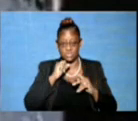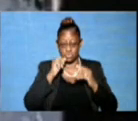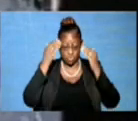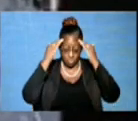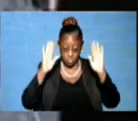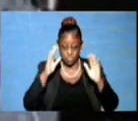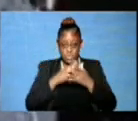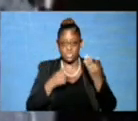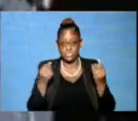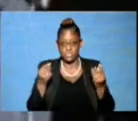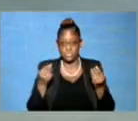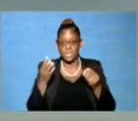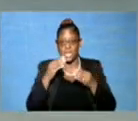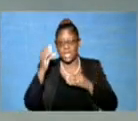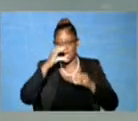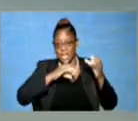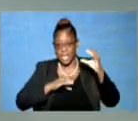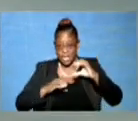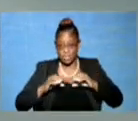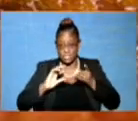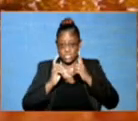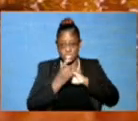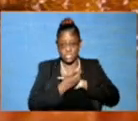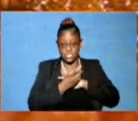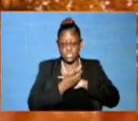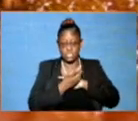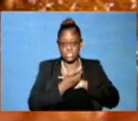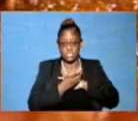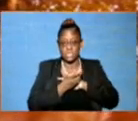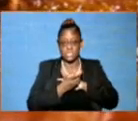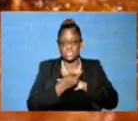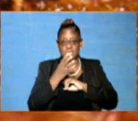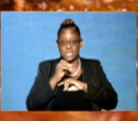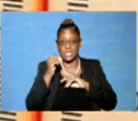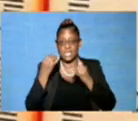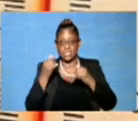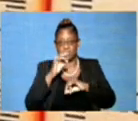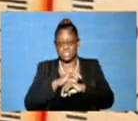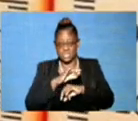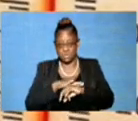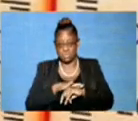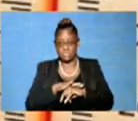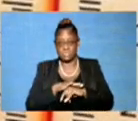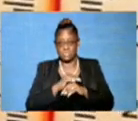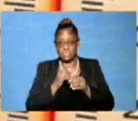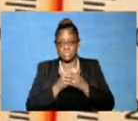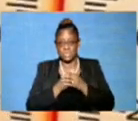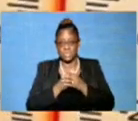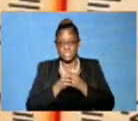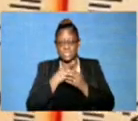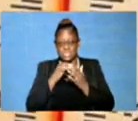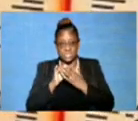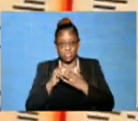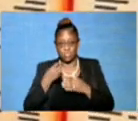Pinder says climate change would increase the breeding changes of the Aedes aegypti mosquito. We know that we've been having extremes of